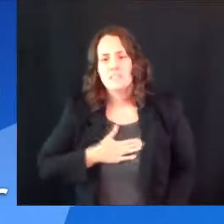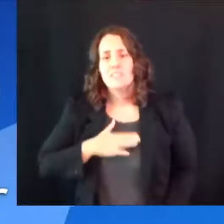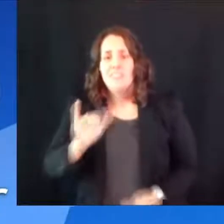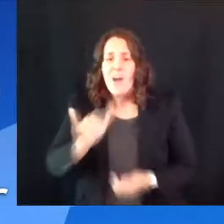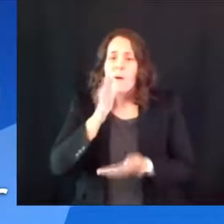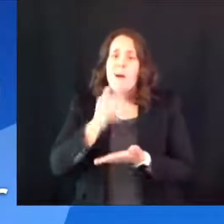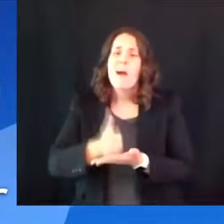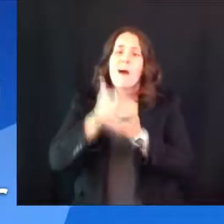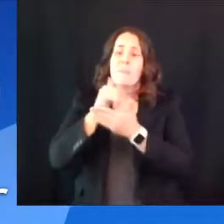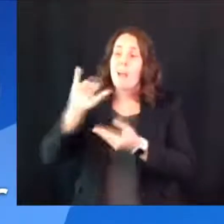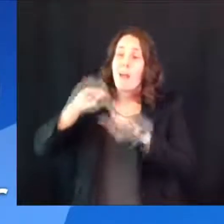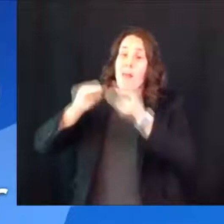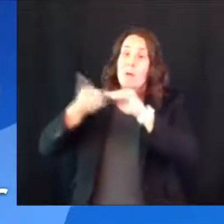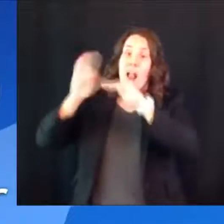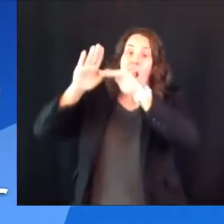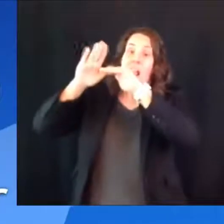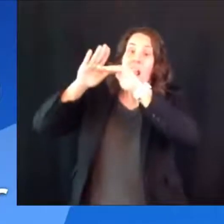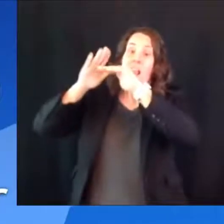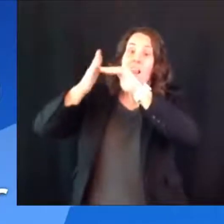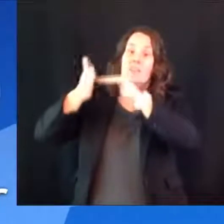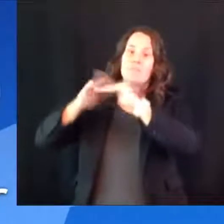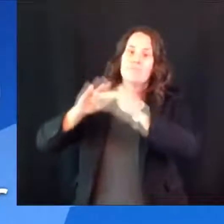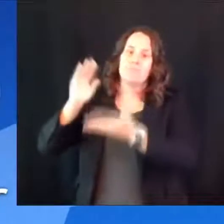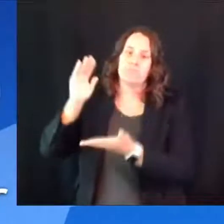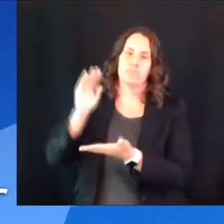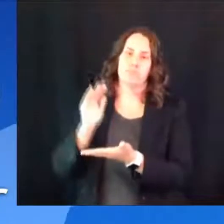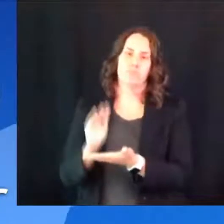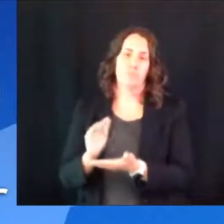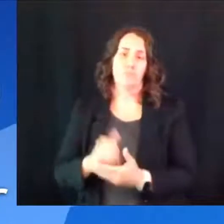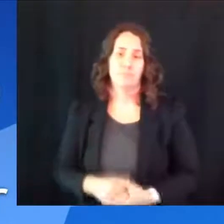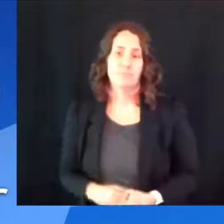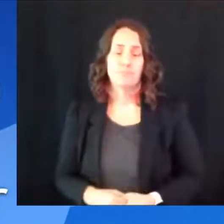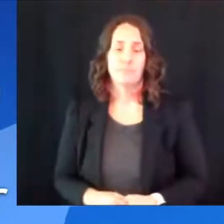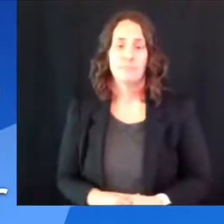Rachel Vasquez, Wisconsin Public Radio. Rachel.